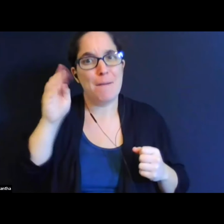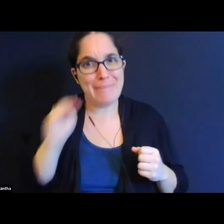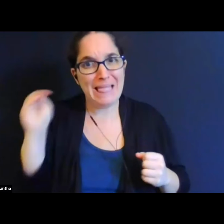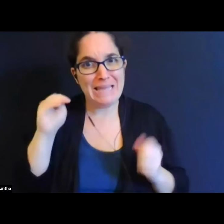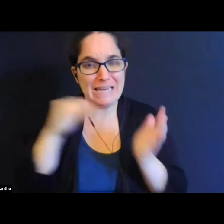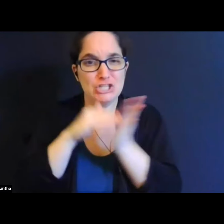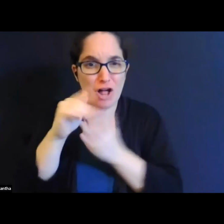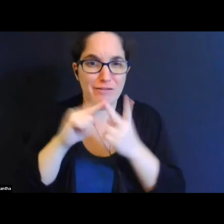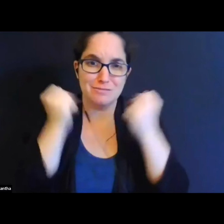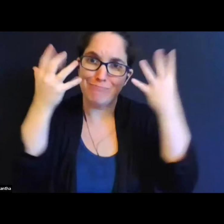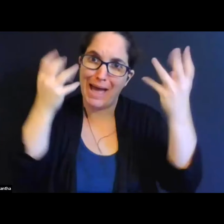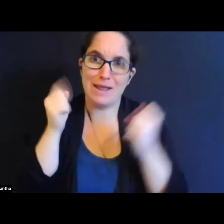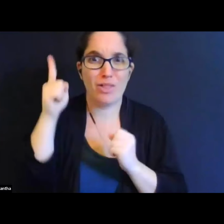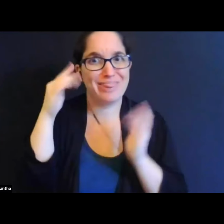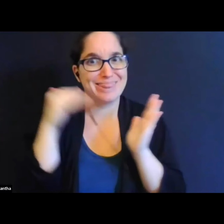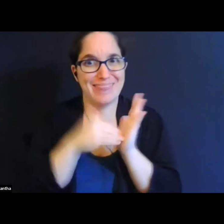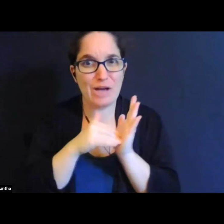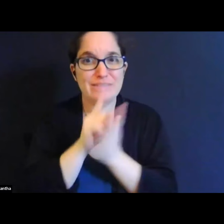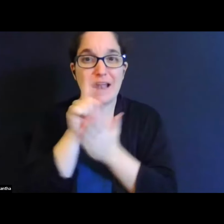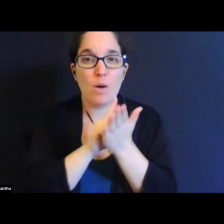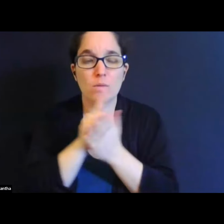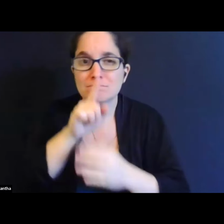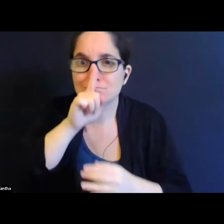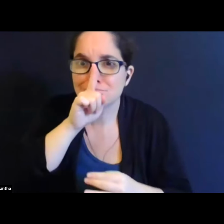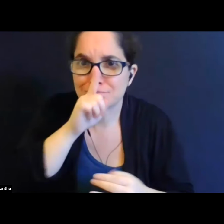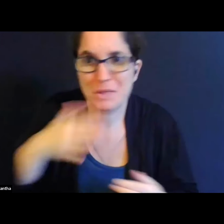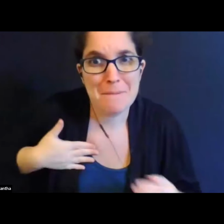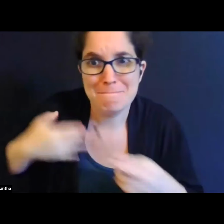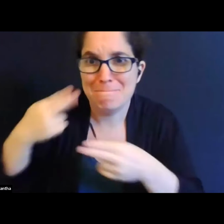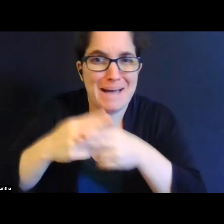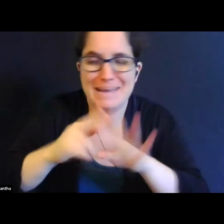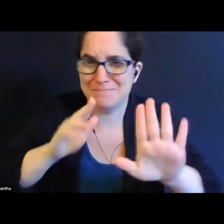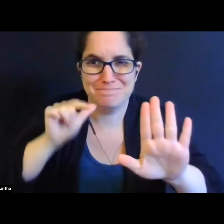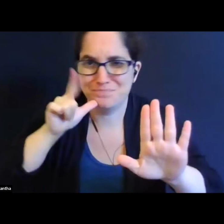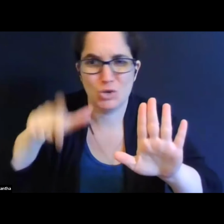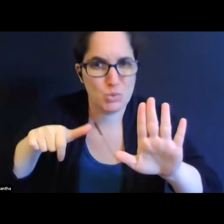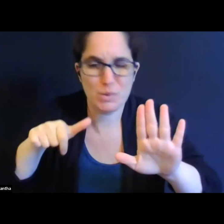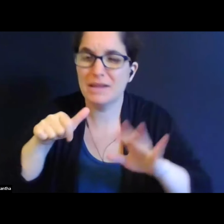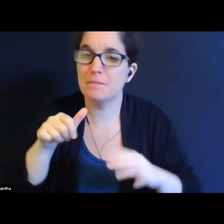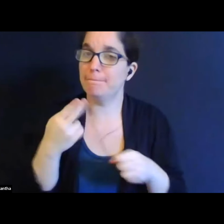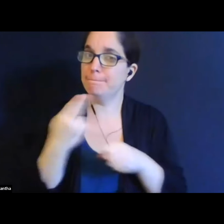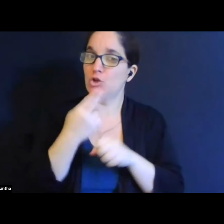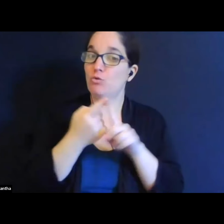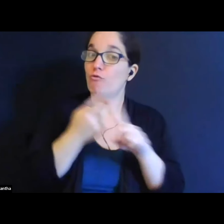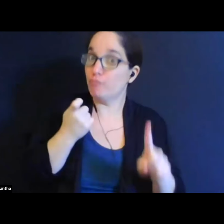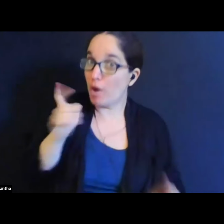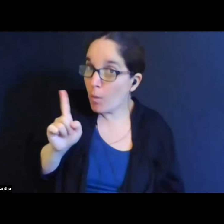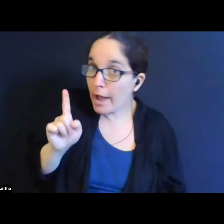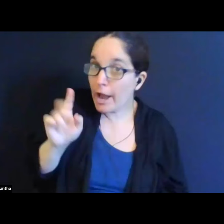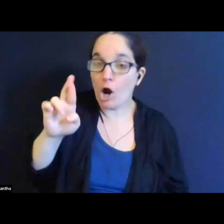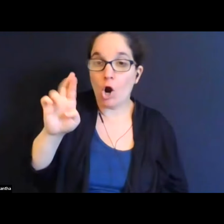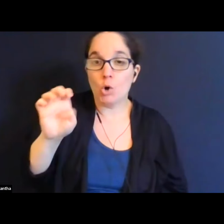this to you. And so that's the only thing. You don't have to mention me. I don't need to be named. No person, but just that it came from the lab would be